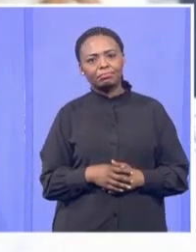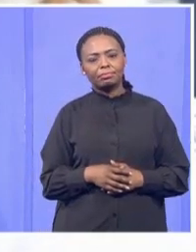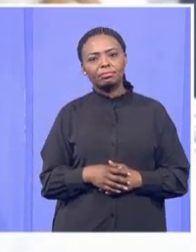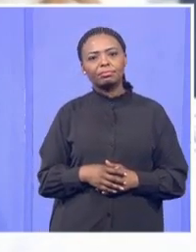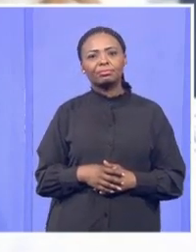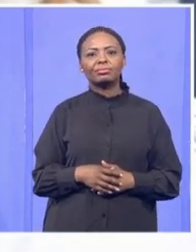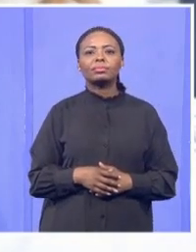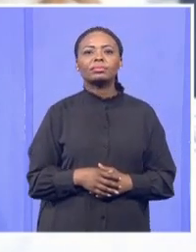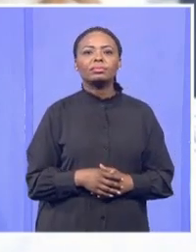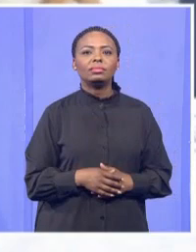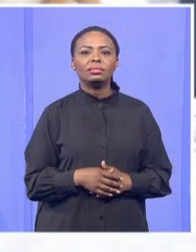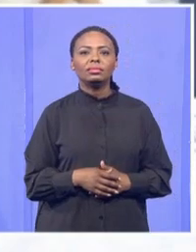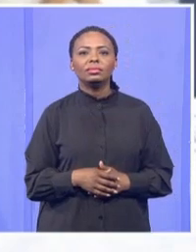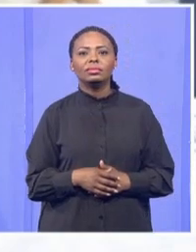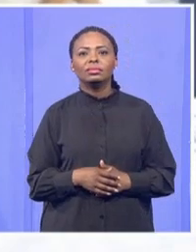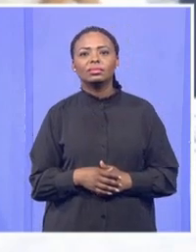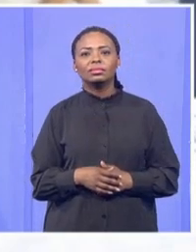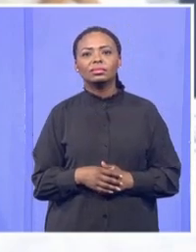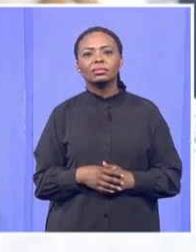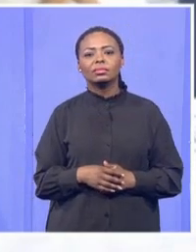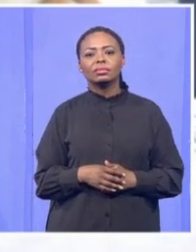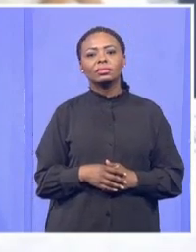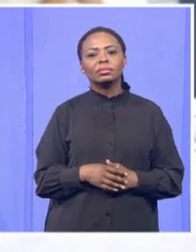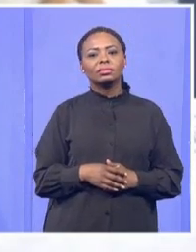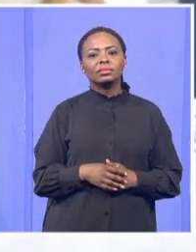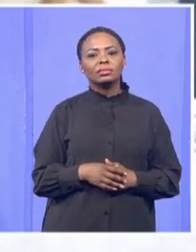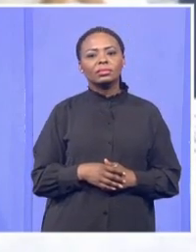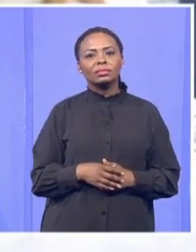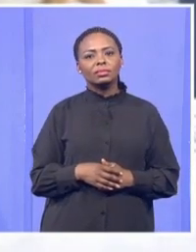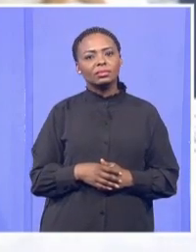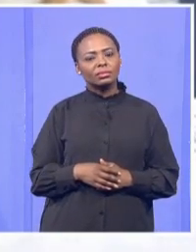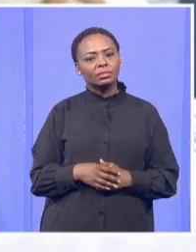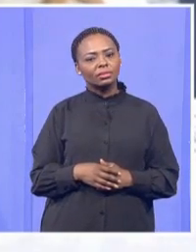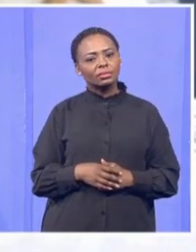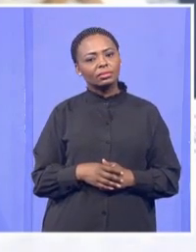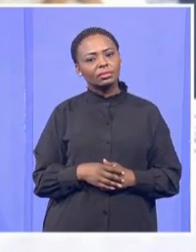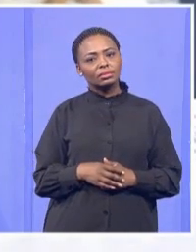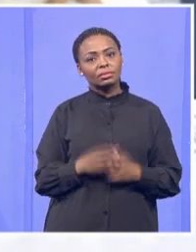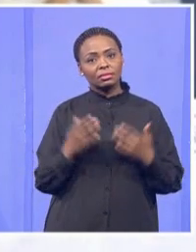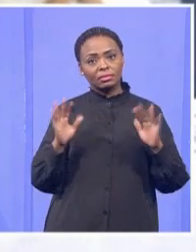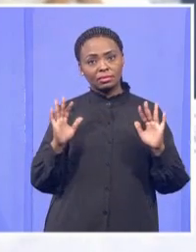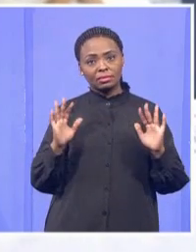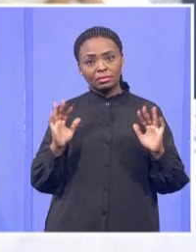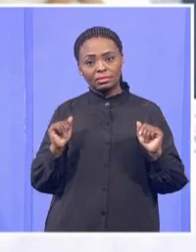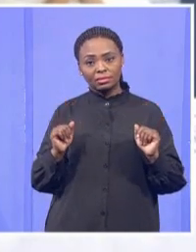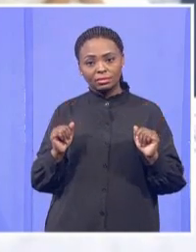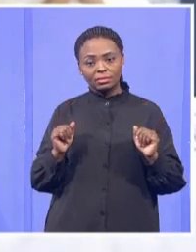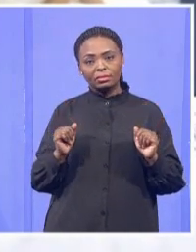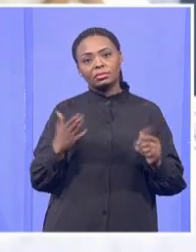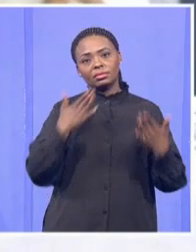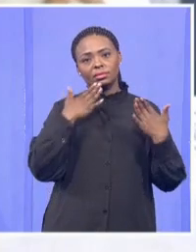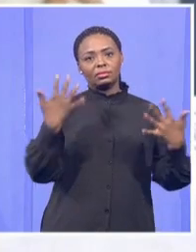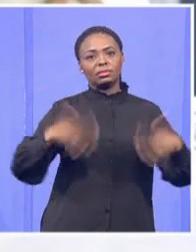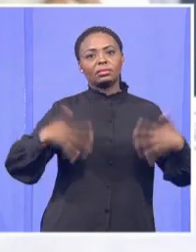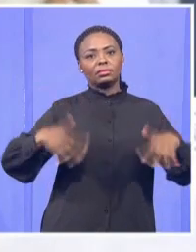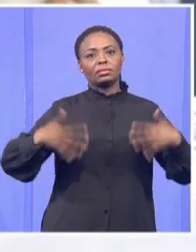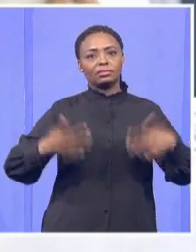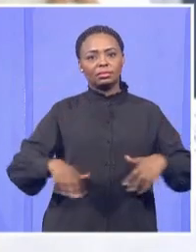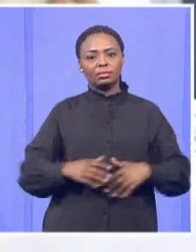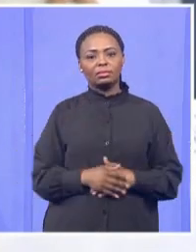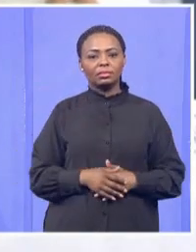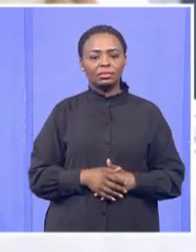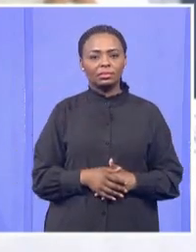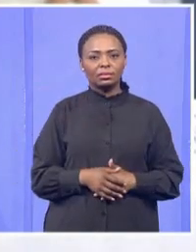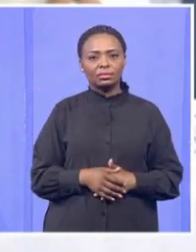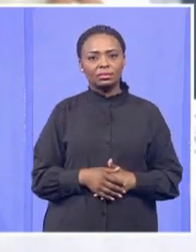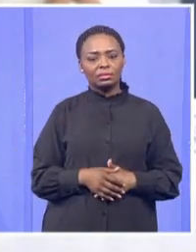Okay, are we done? Are we started? Ladies and gentlemen, thanks very much. That brings to the end